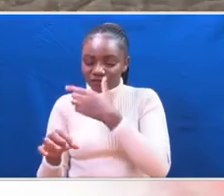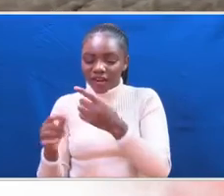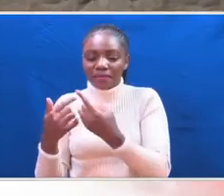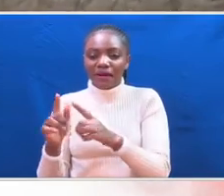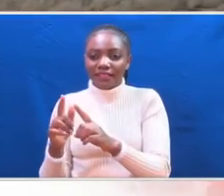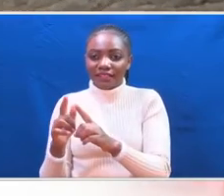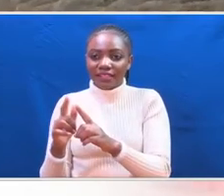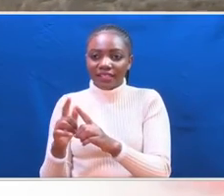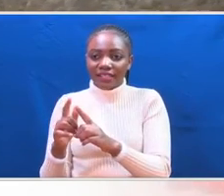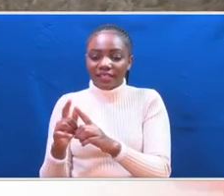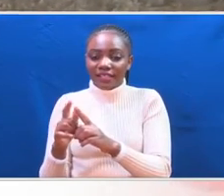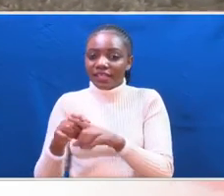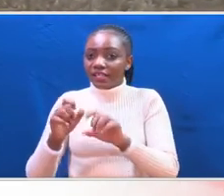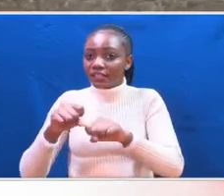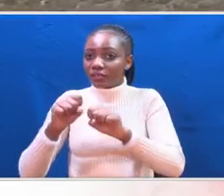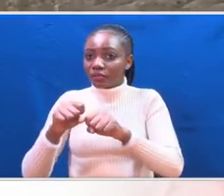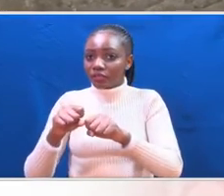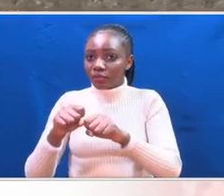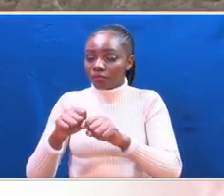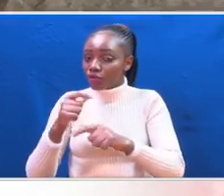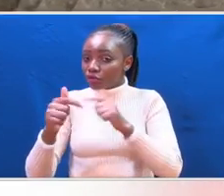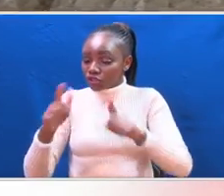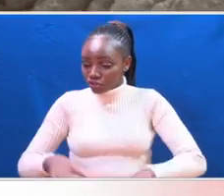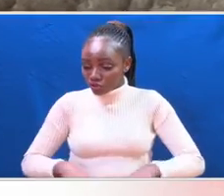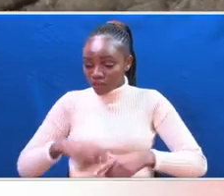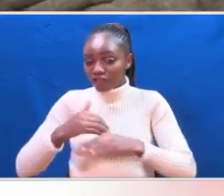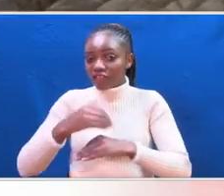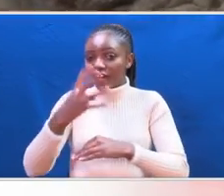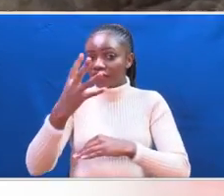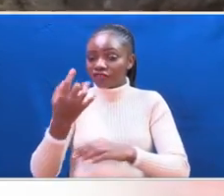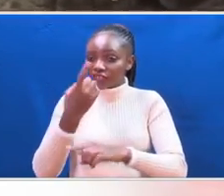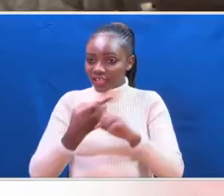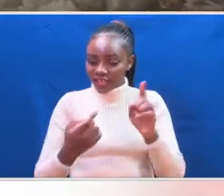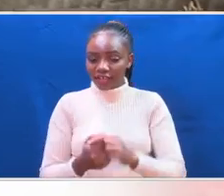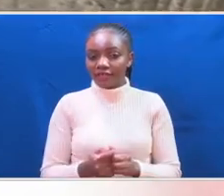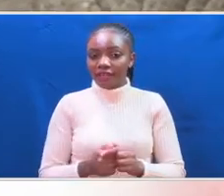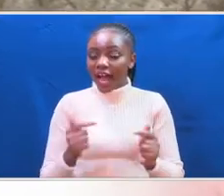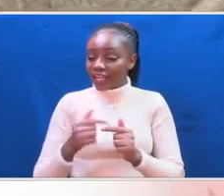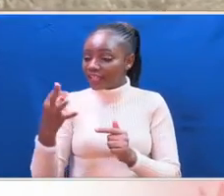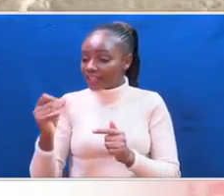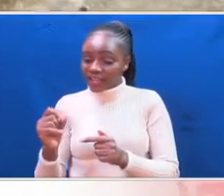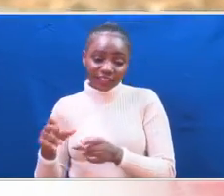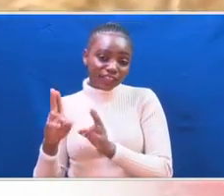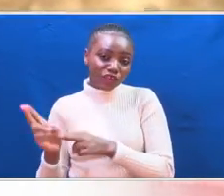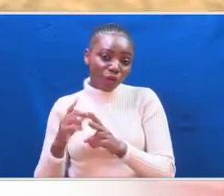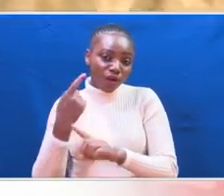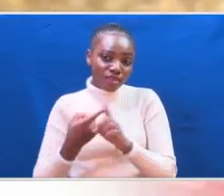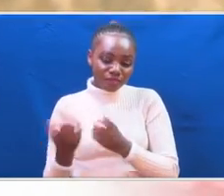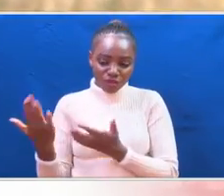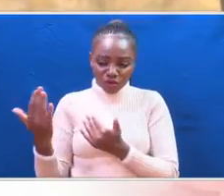black rhino can clock up to 40 years against 30 years, the normal life expectancy of a rhino.